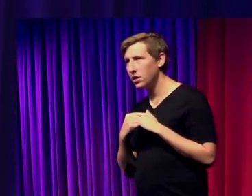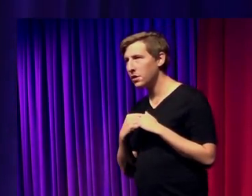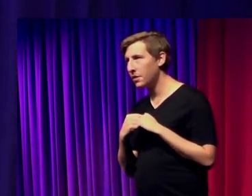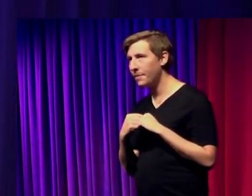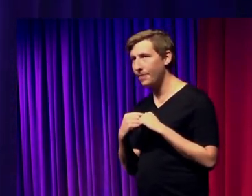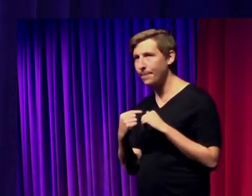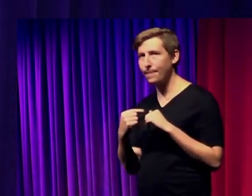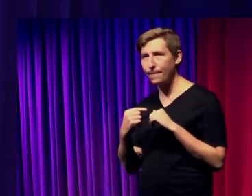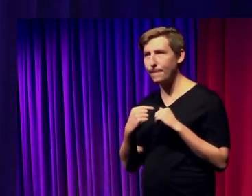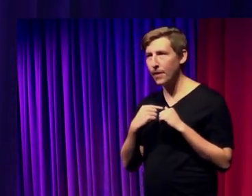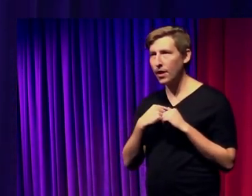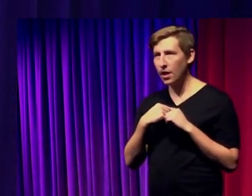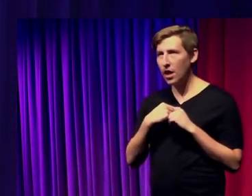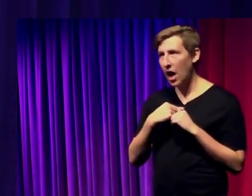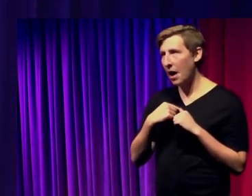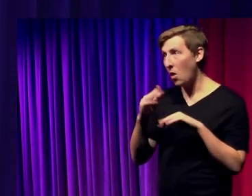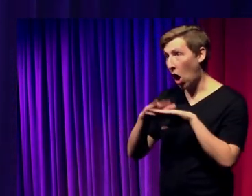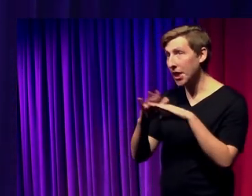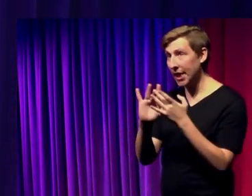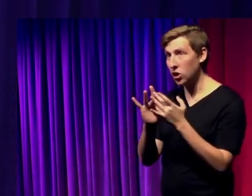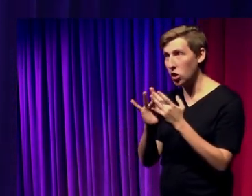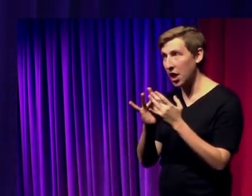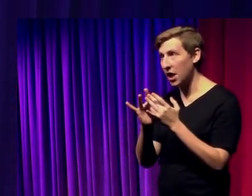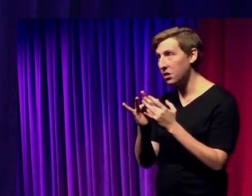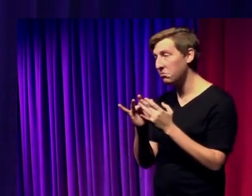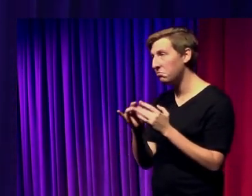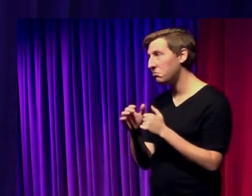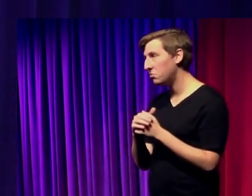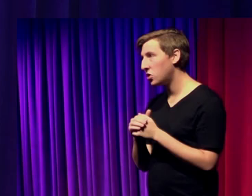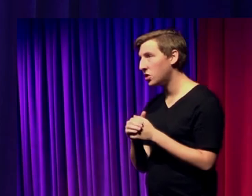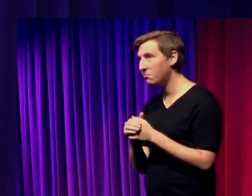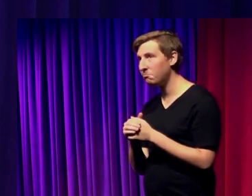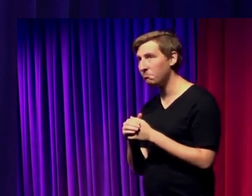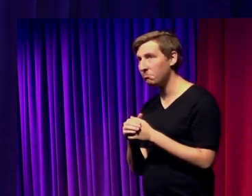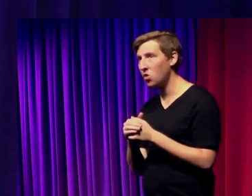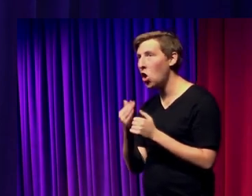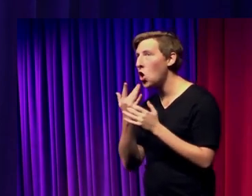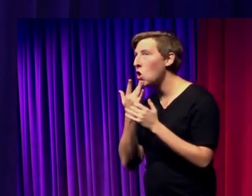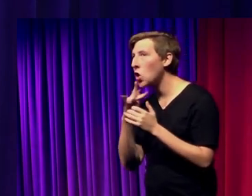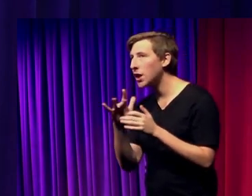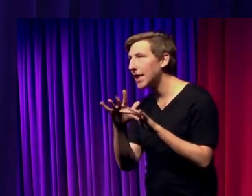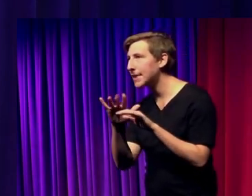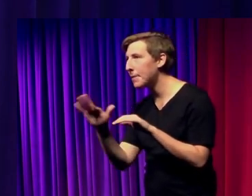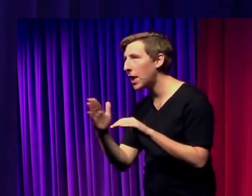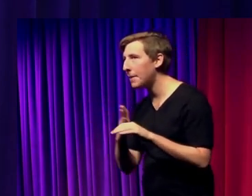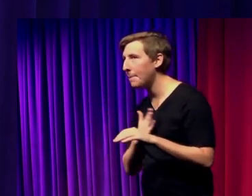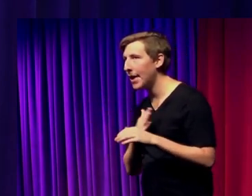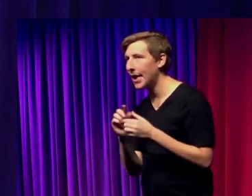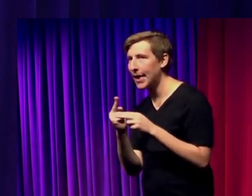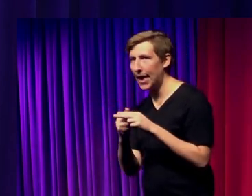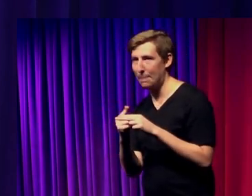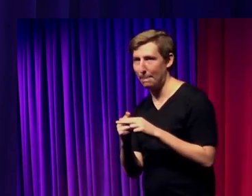Yeah. You can look it up if you want. Just good luck spelling my name.